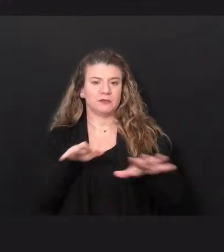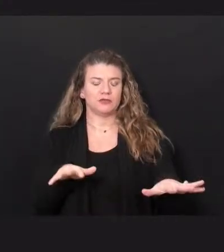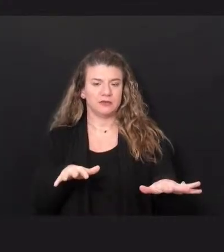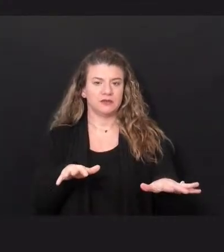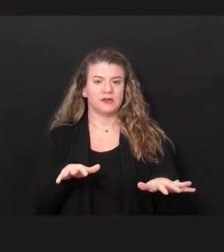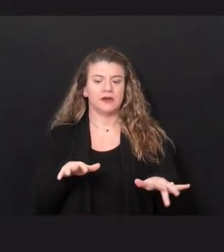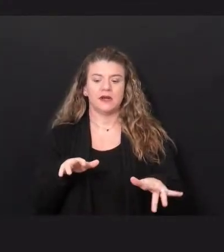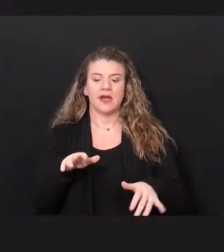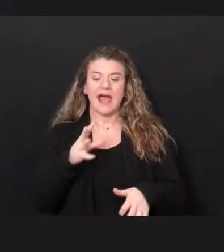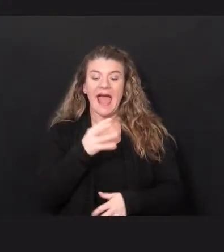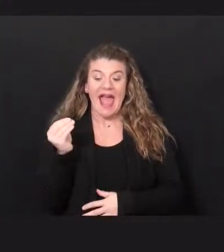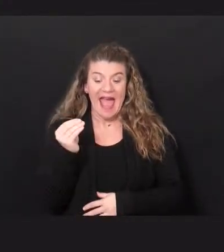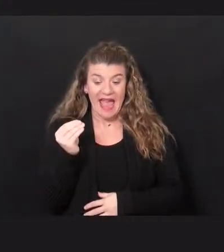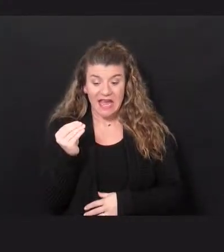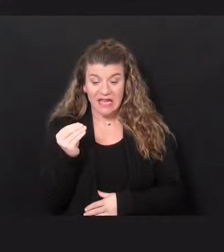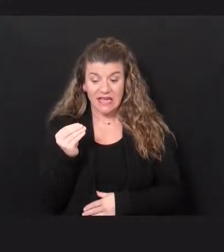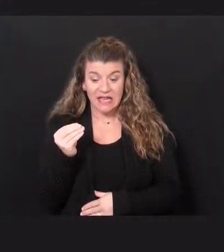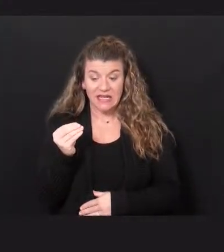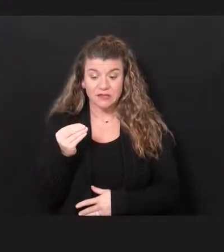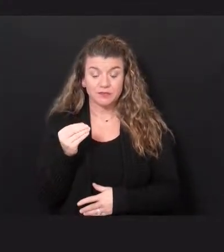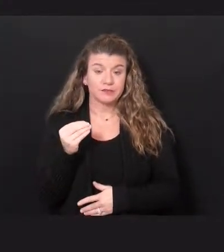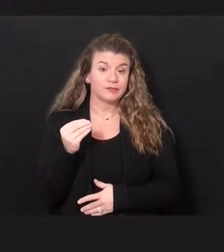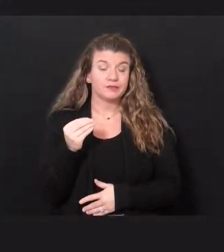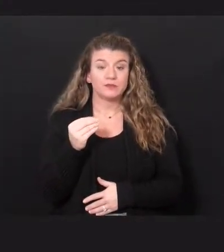and handing it out.